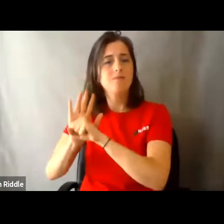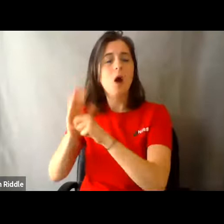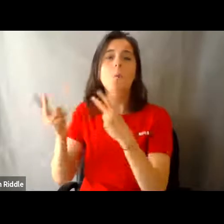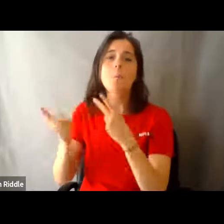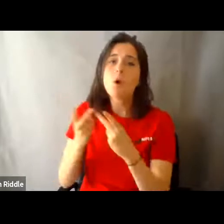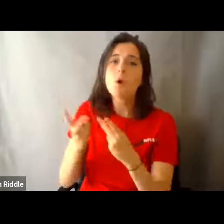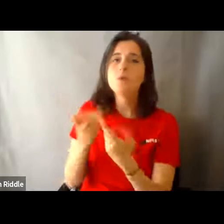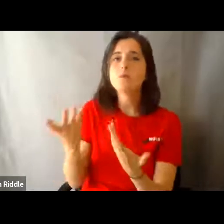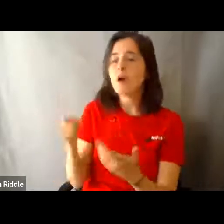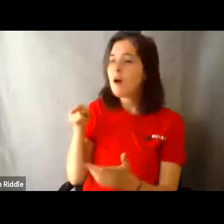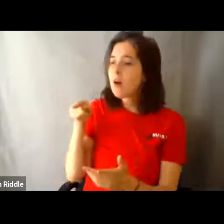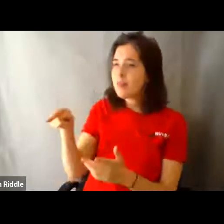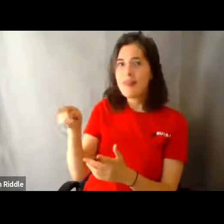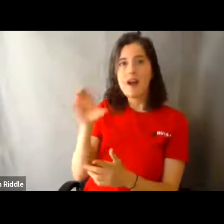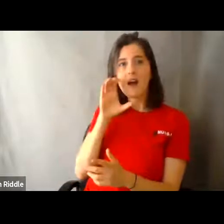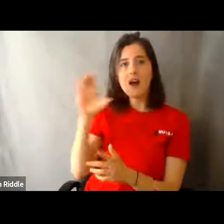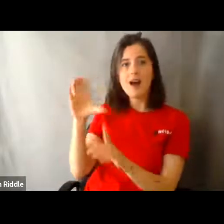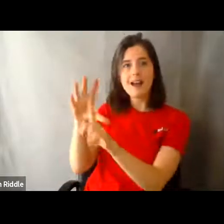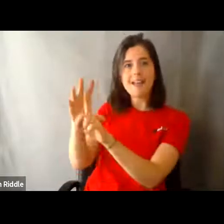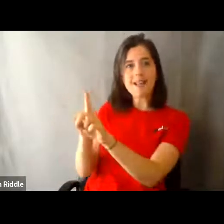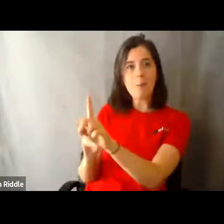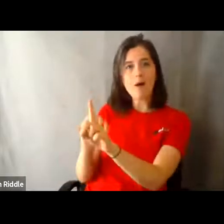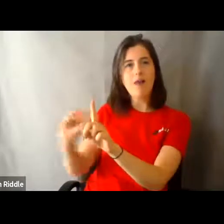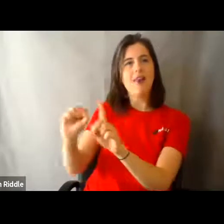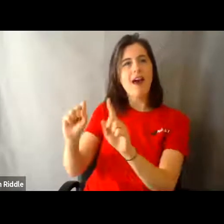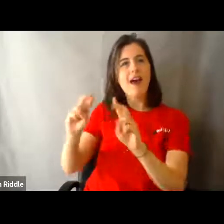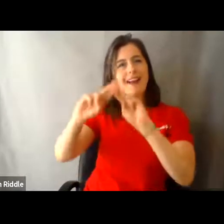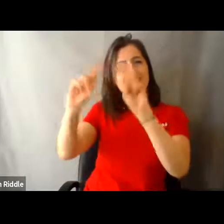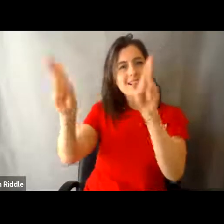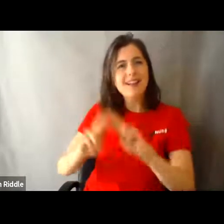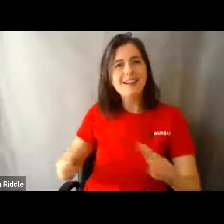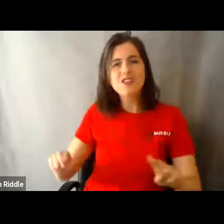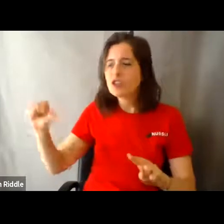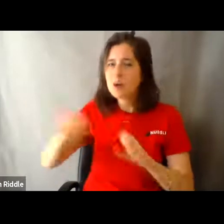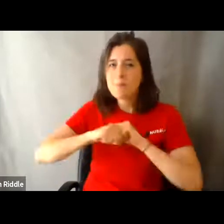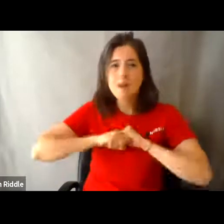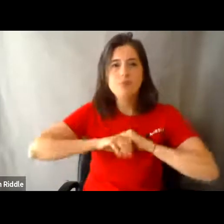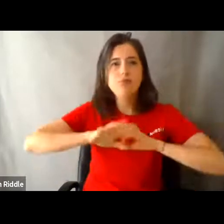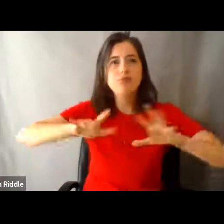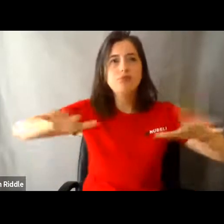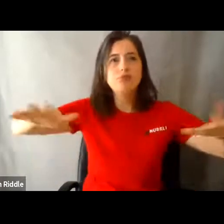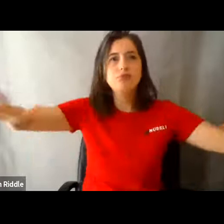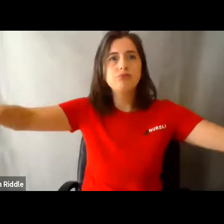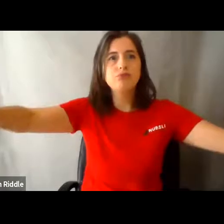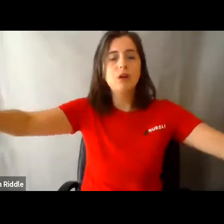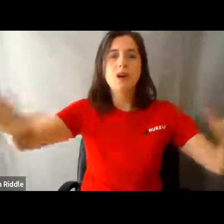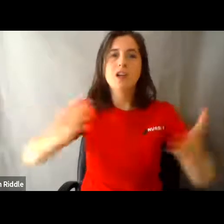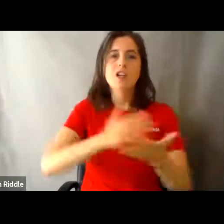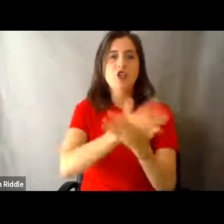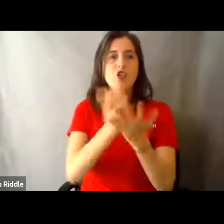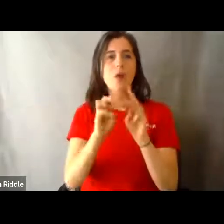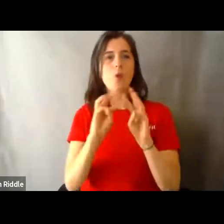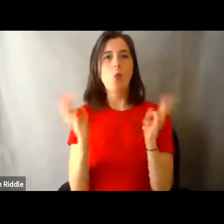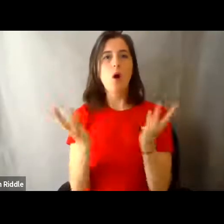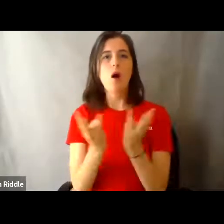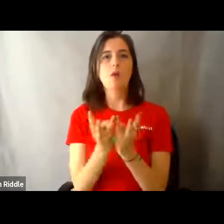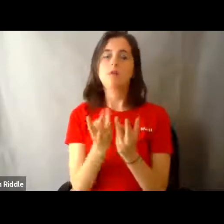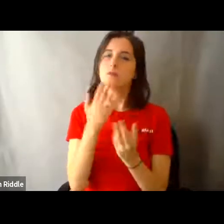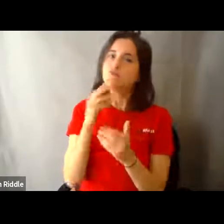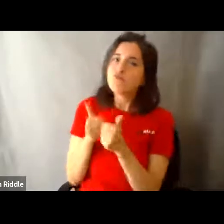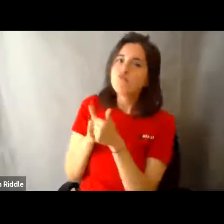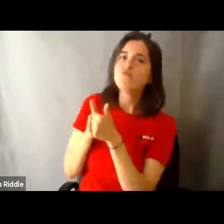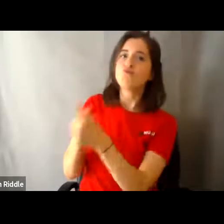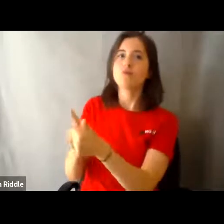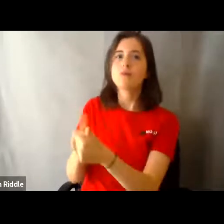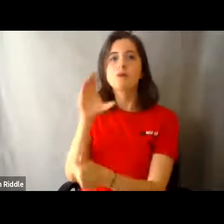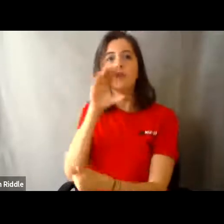Cuba's example, Cuba's internationalism can be spread and shared with the rest of the world. We stand in solidarity with the Cuban